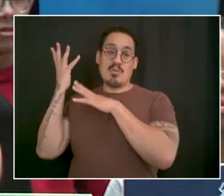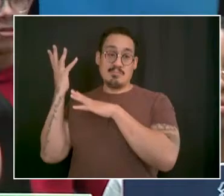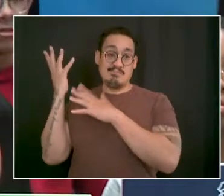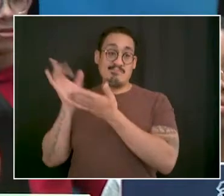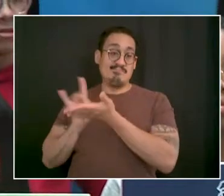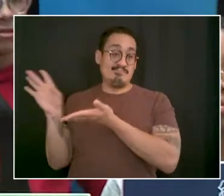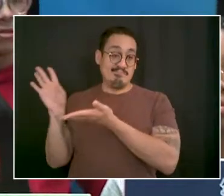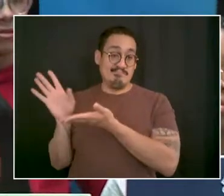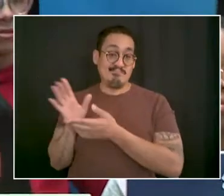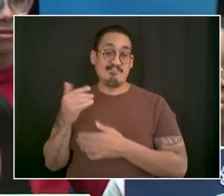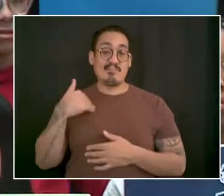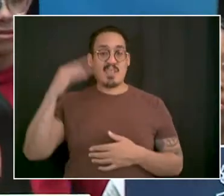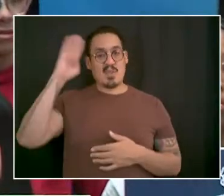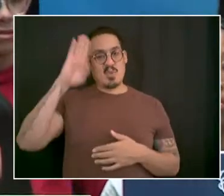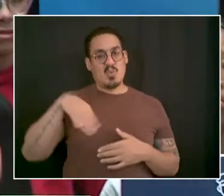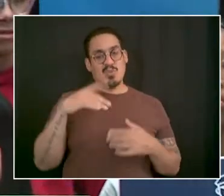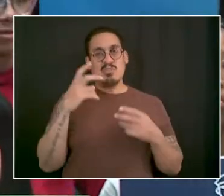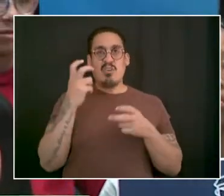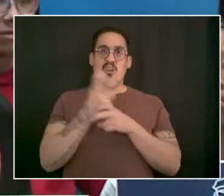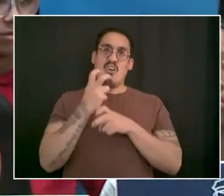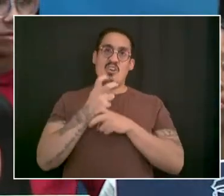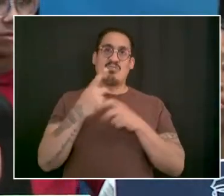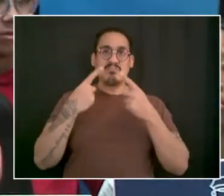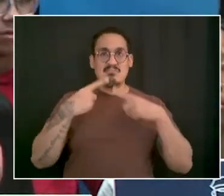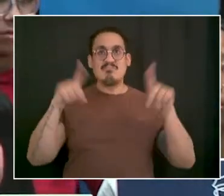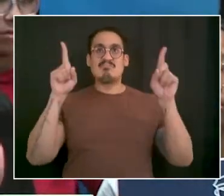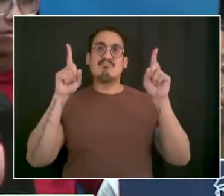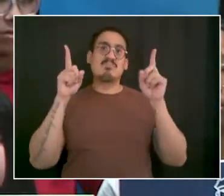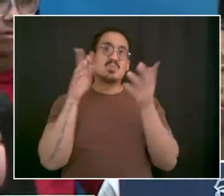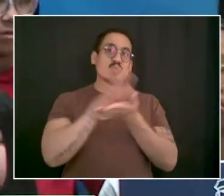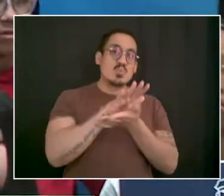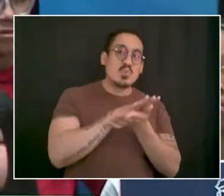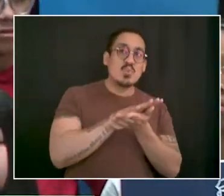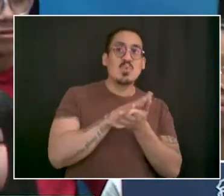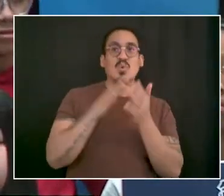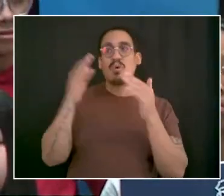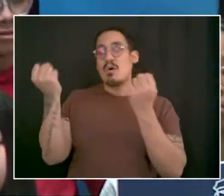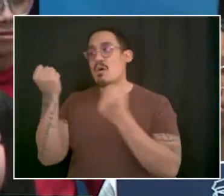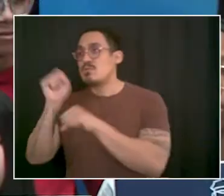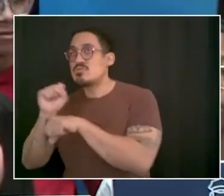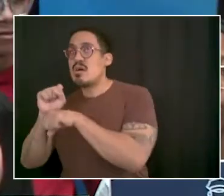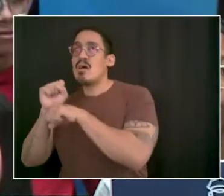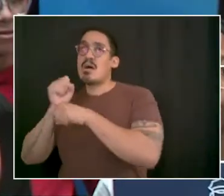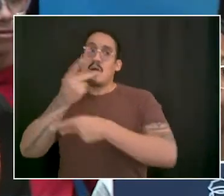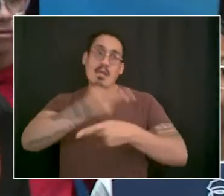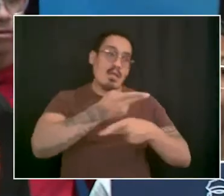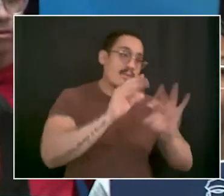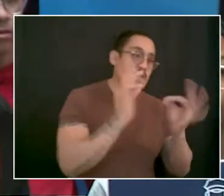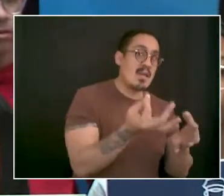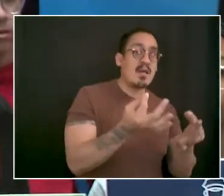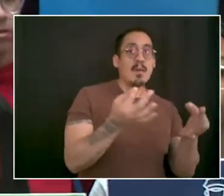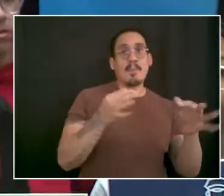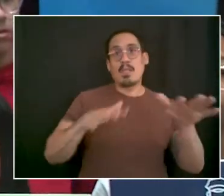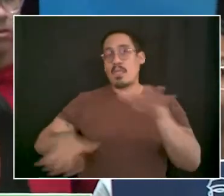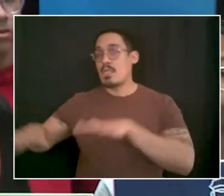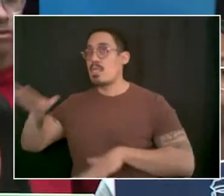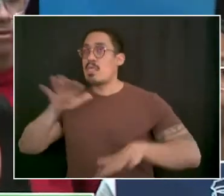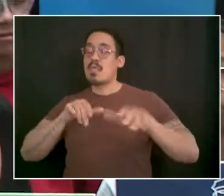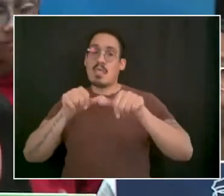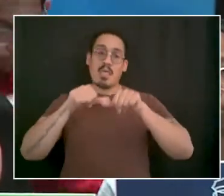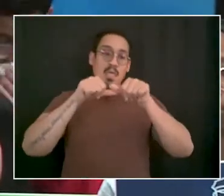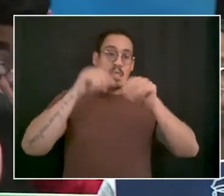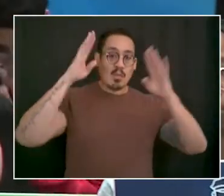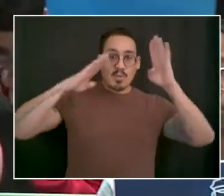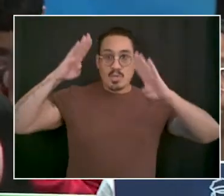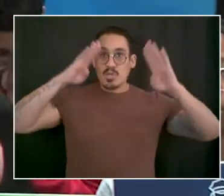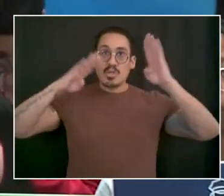much harder to succeed in school, hold down a job, or take care of your family if you are constantly worrying about whether or not you